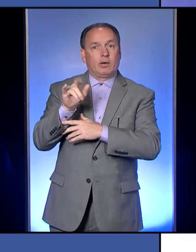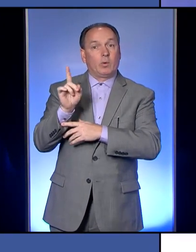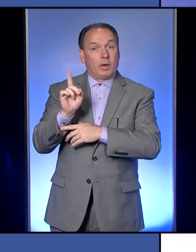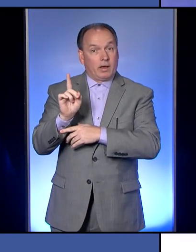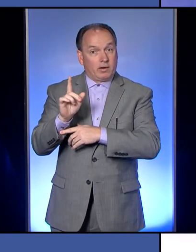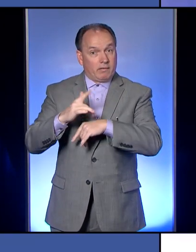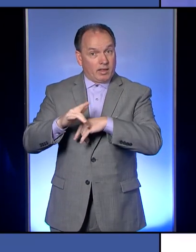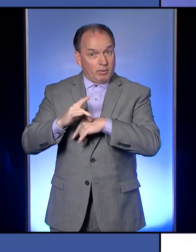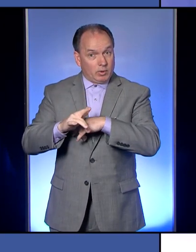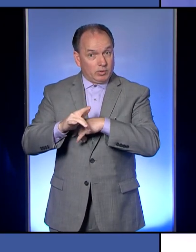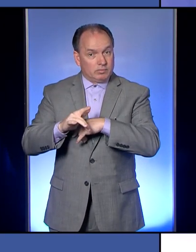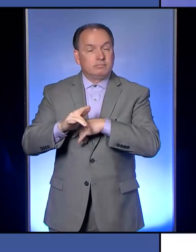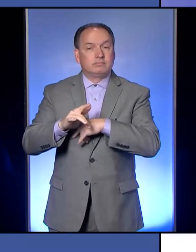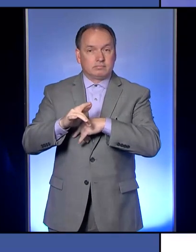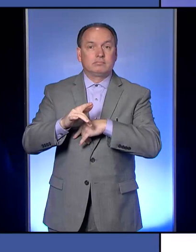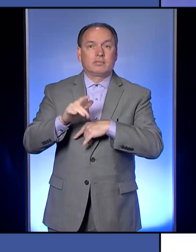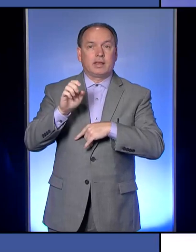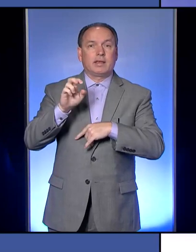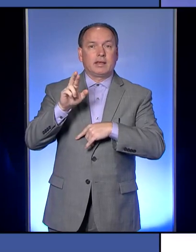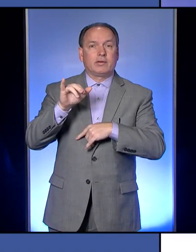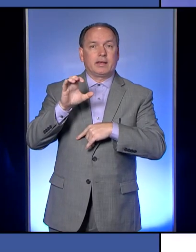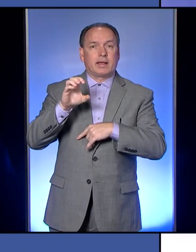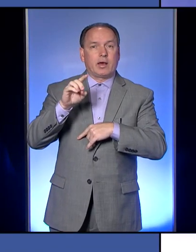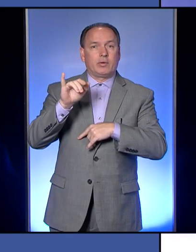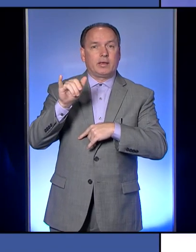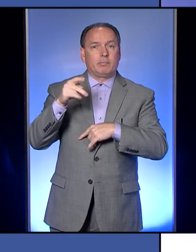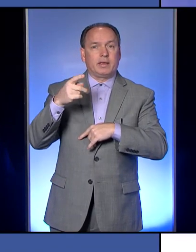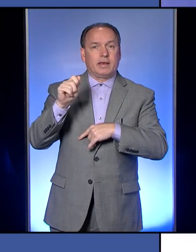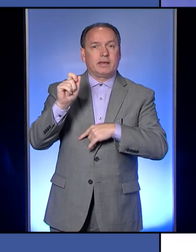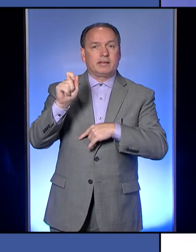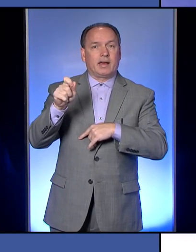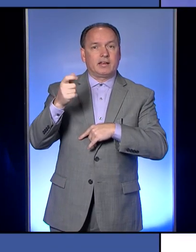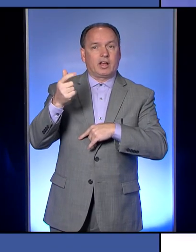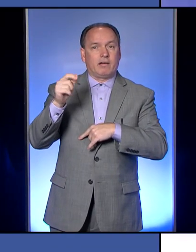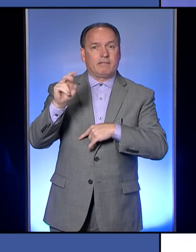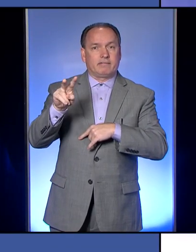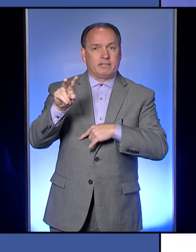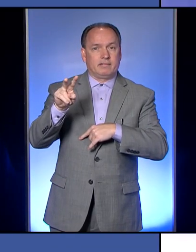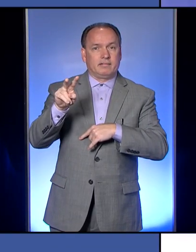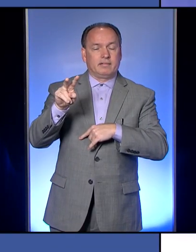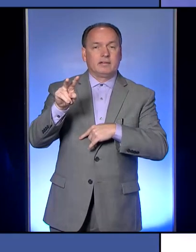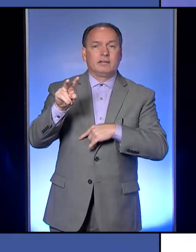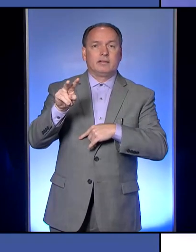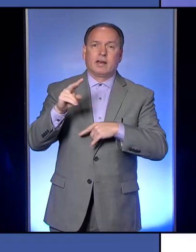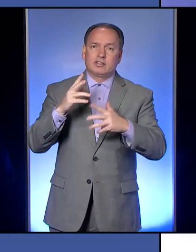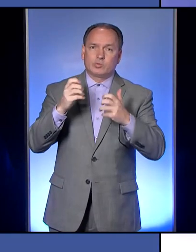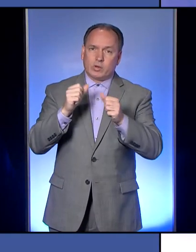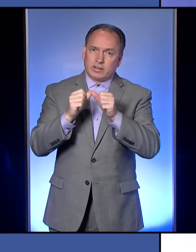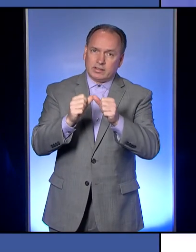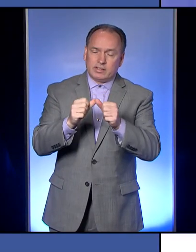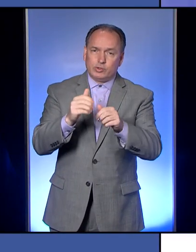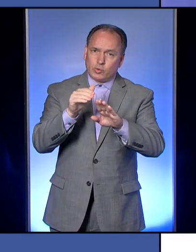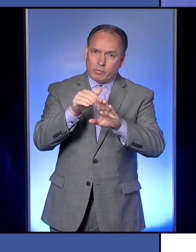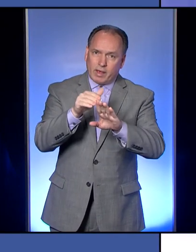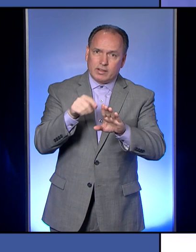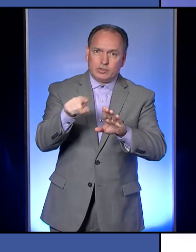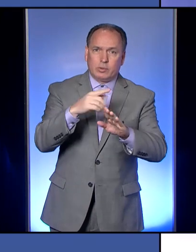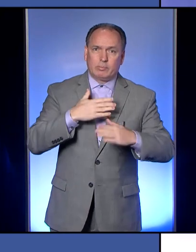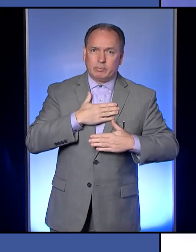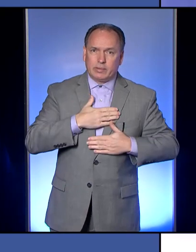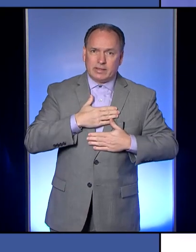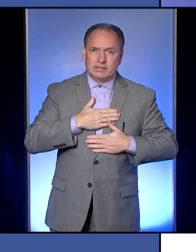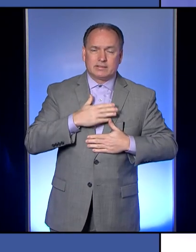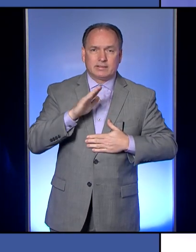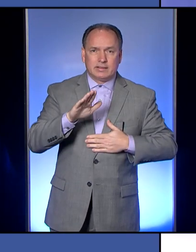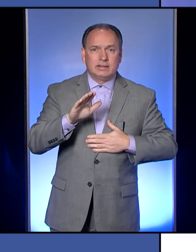be available today at eriecountypa.gov. I just want to continue to remind you to please stay at